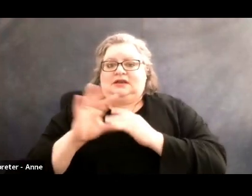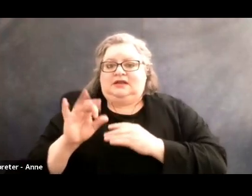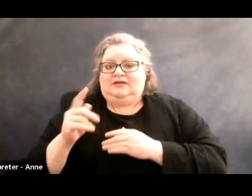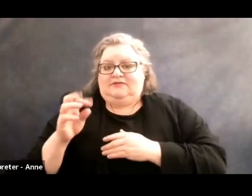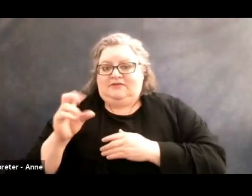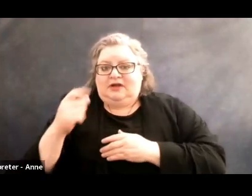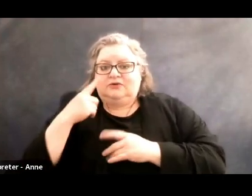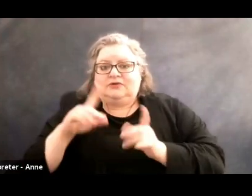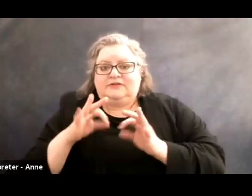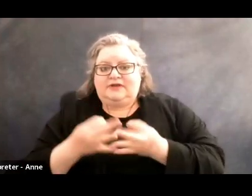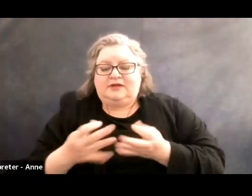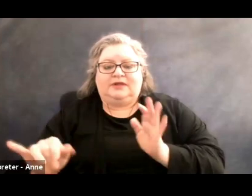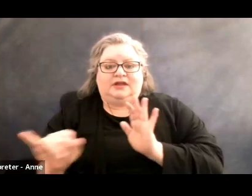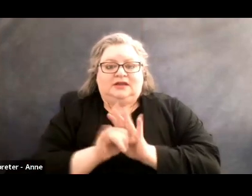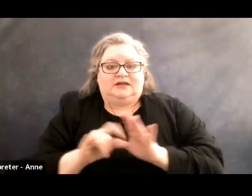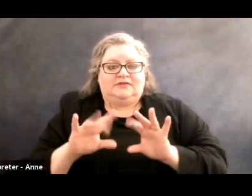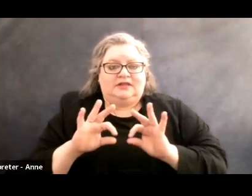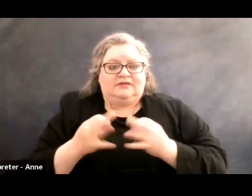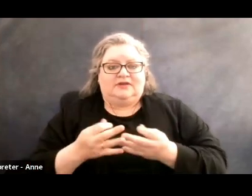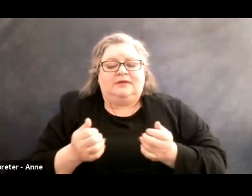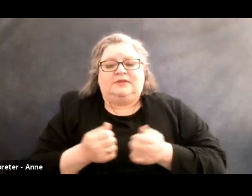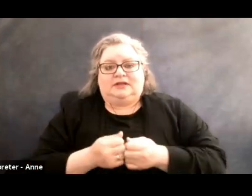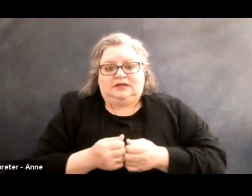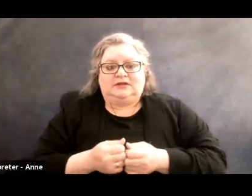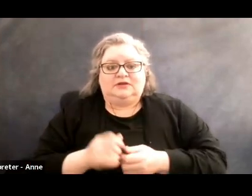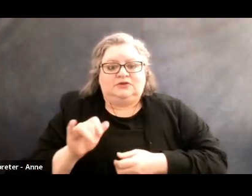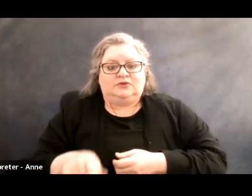the family, identified with the family, with the family.